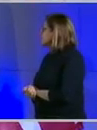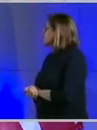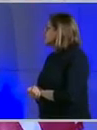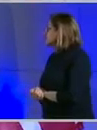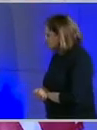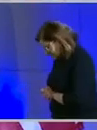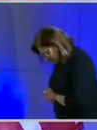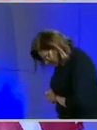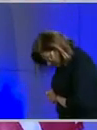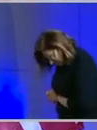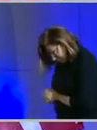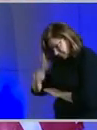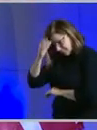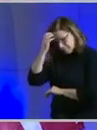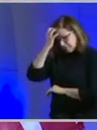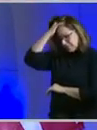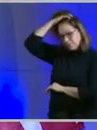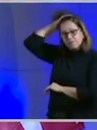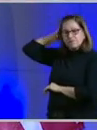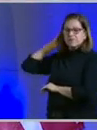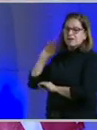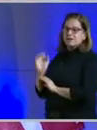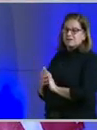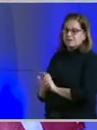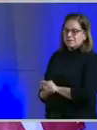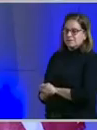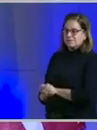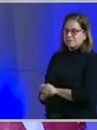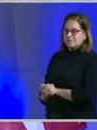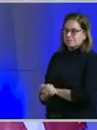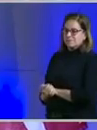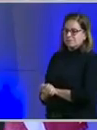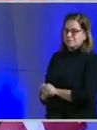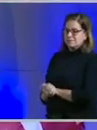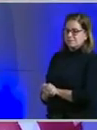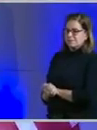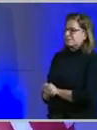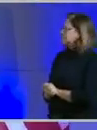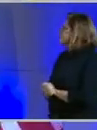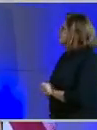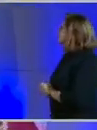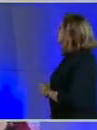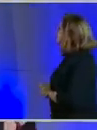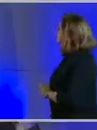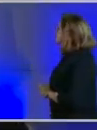And now we'll turn it back to the program for a short video.